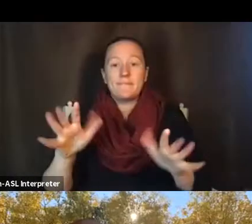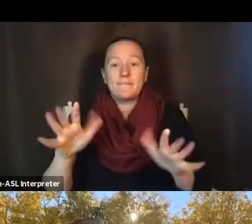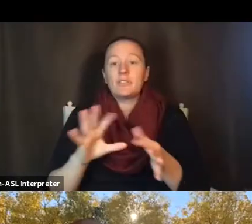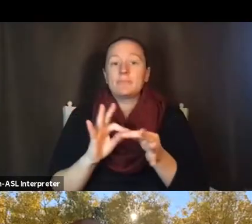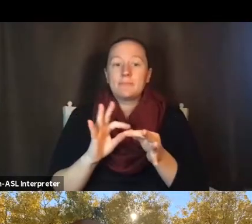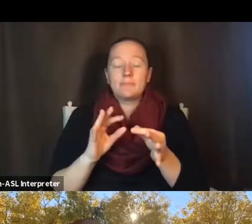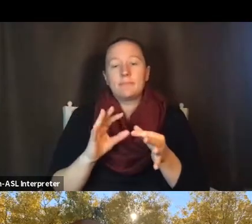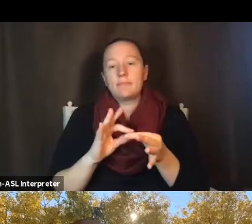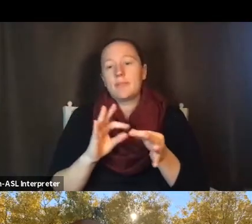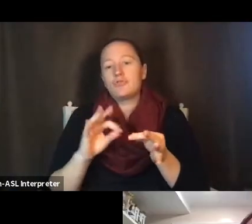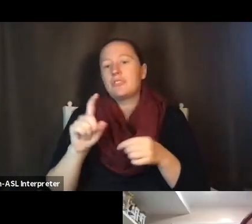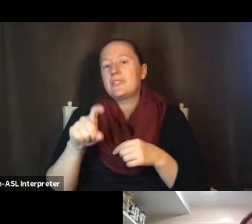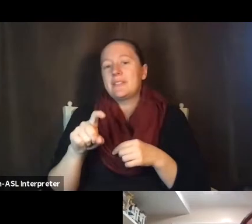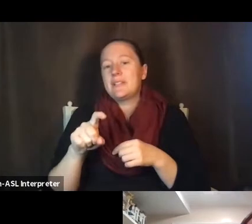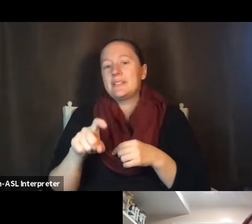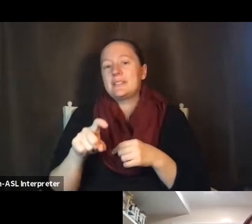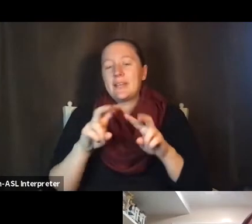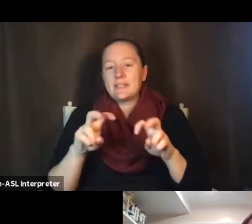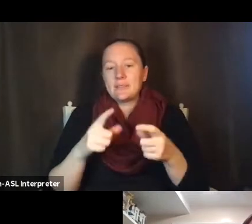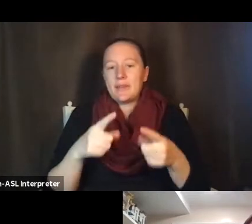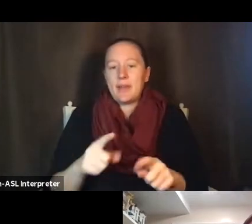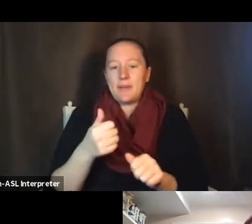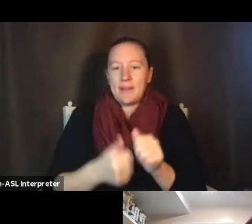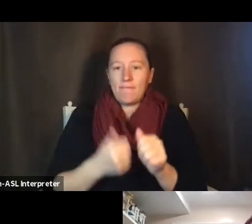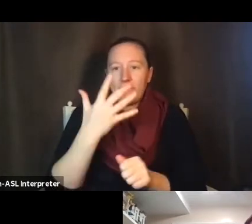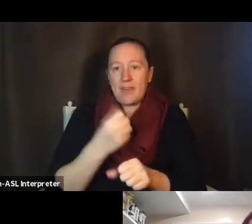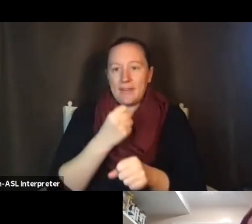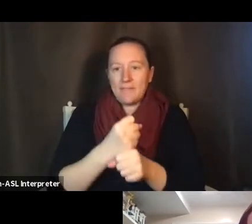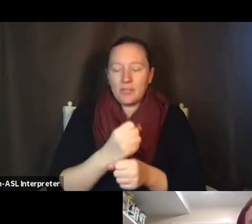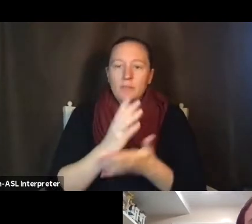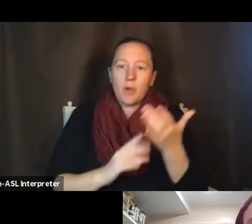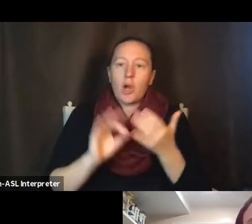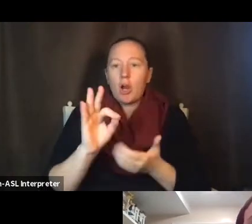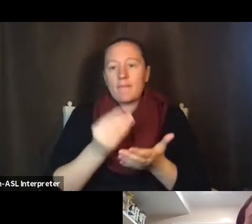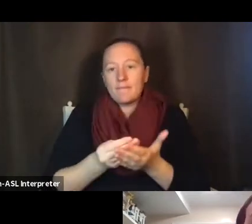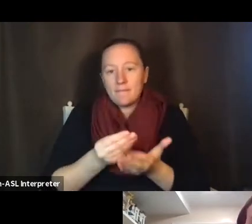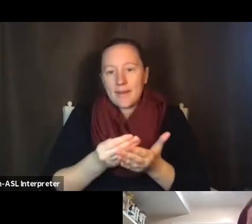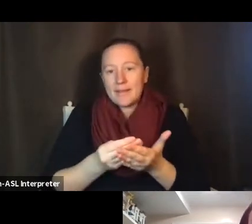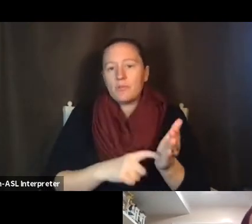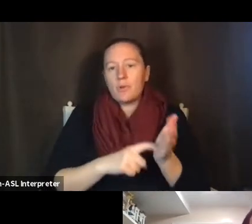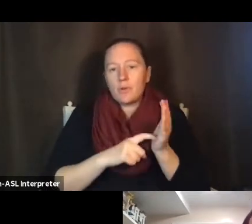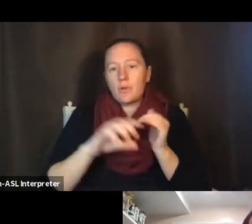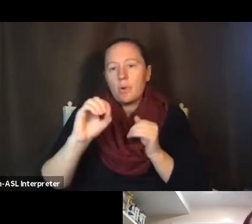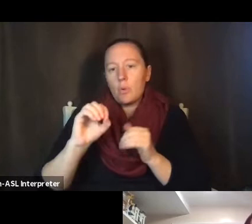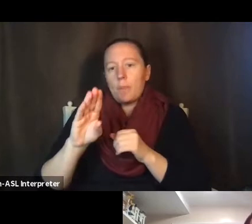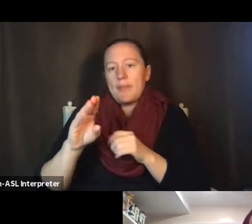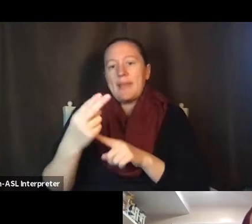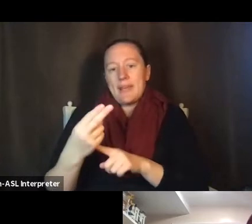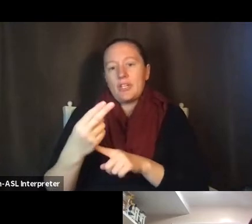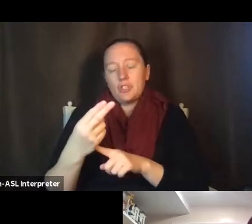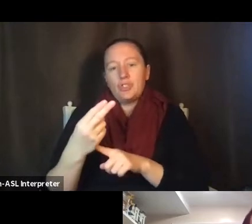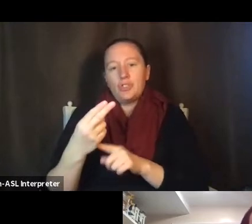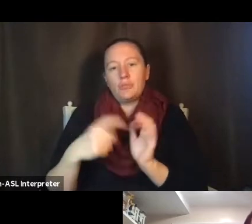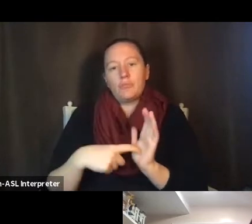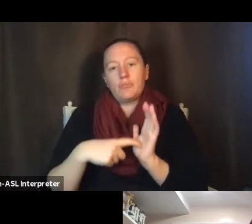something that happens every 5 years. It's part of the funding requirements that OBH has with regard